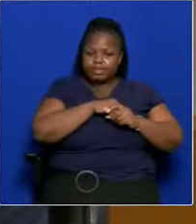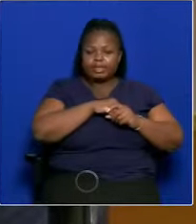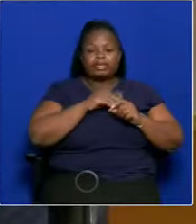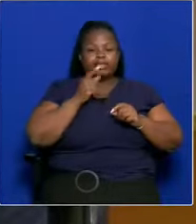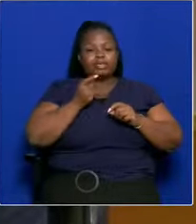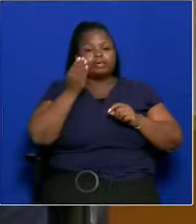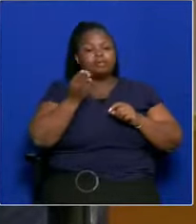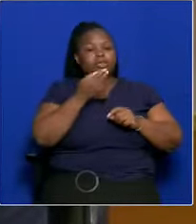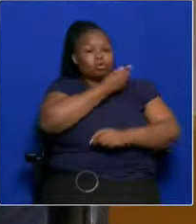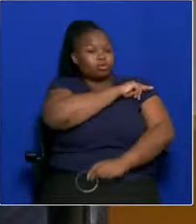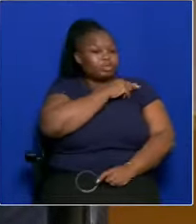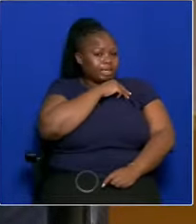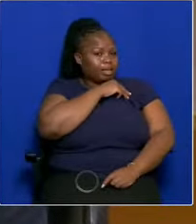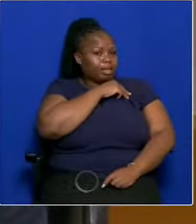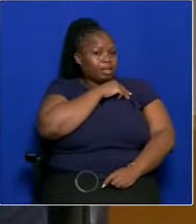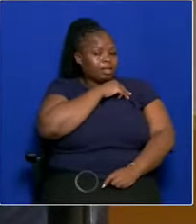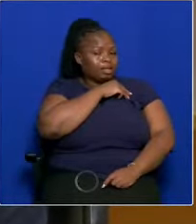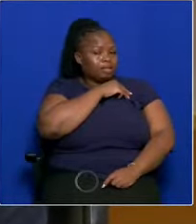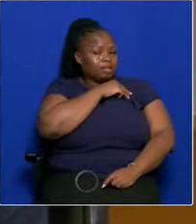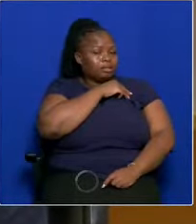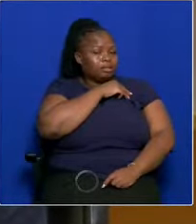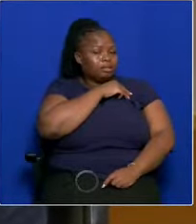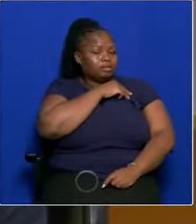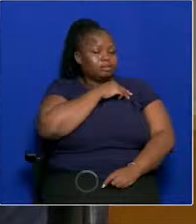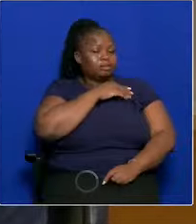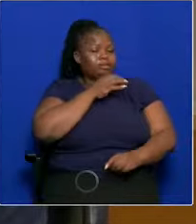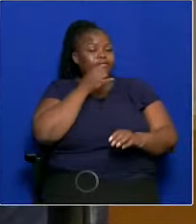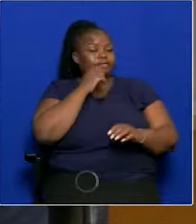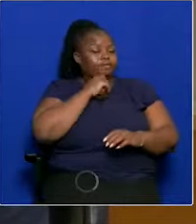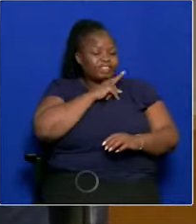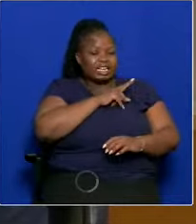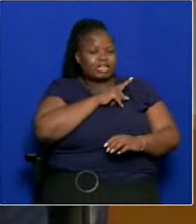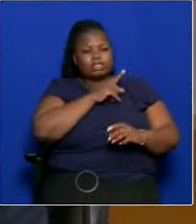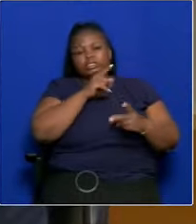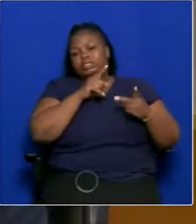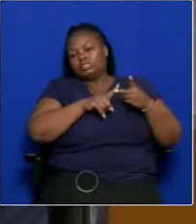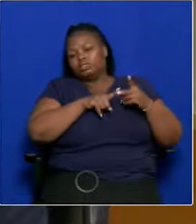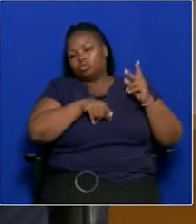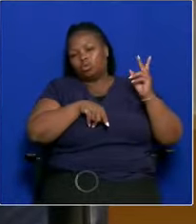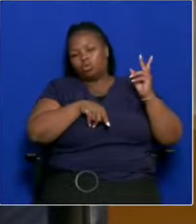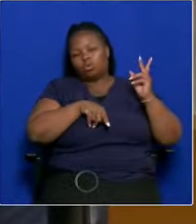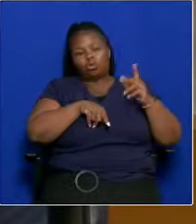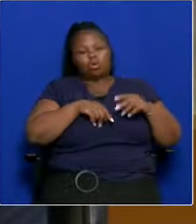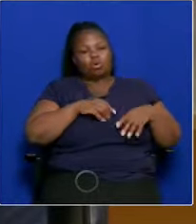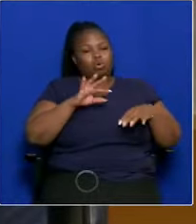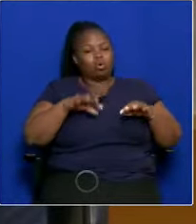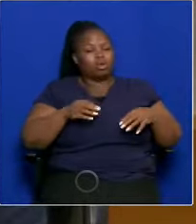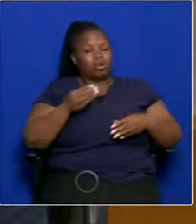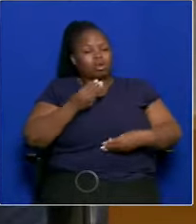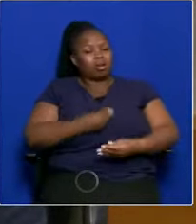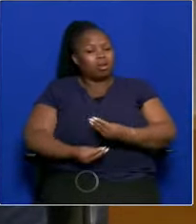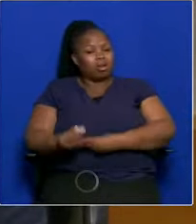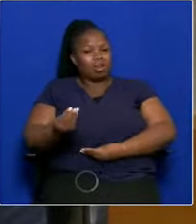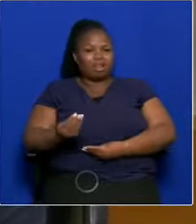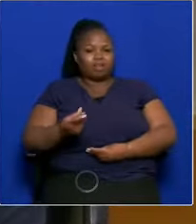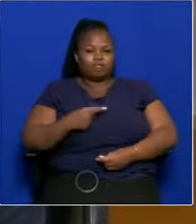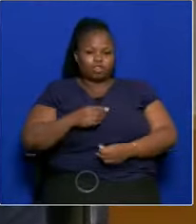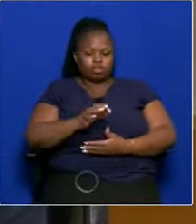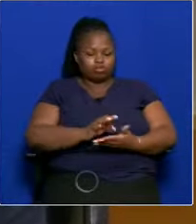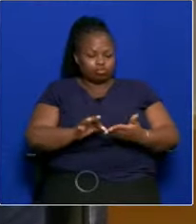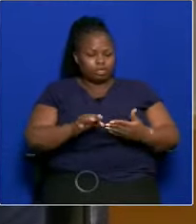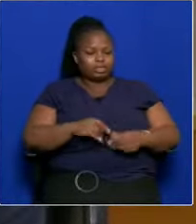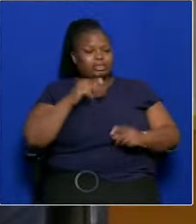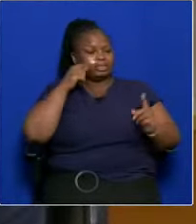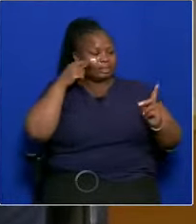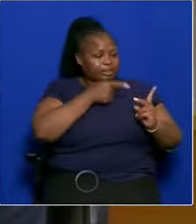Hospital fraudulent or allegedly fraudulent award of a contract. Yes. And his involvement relating to